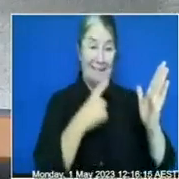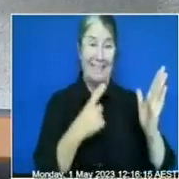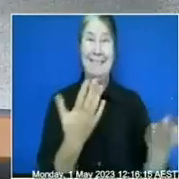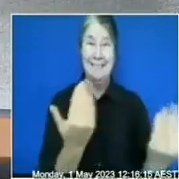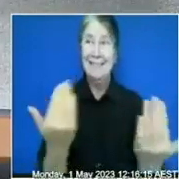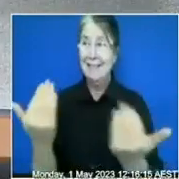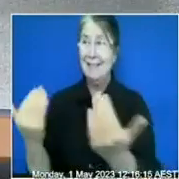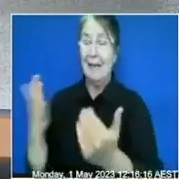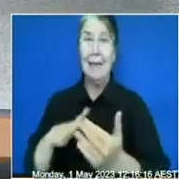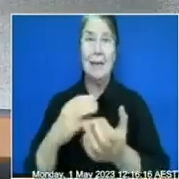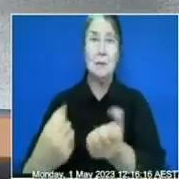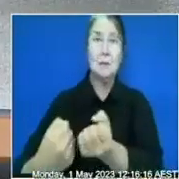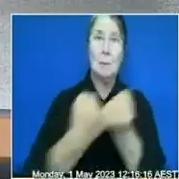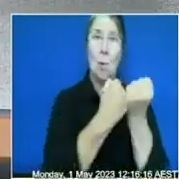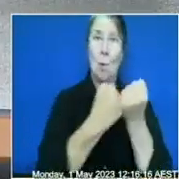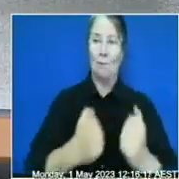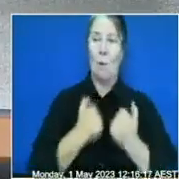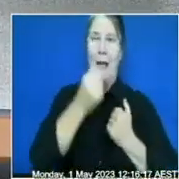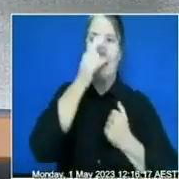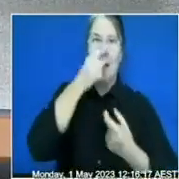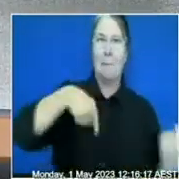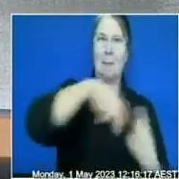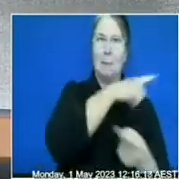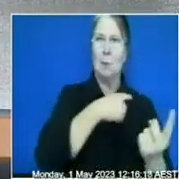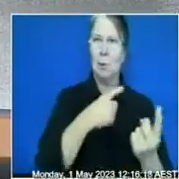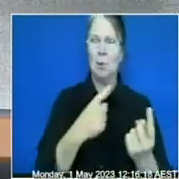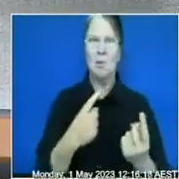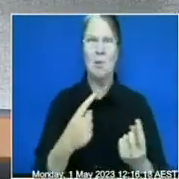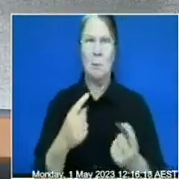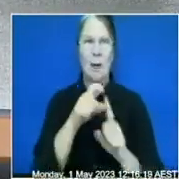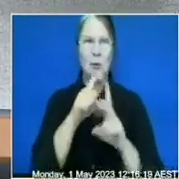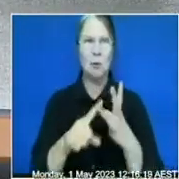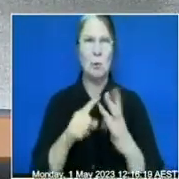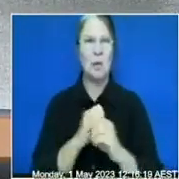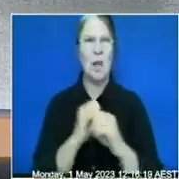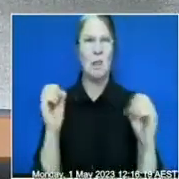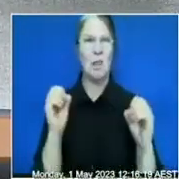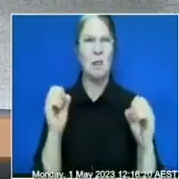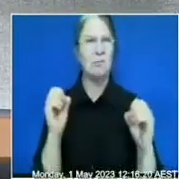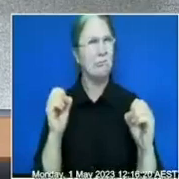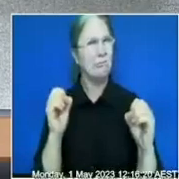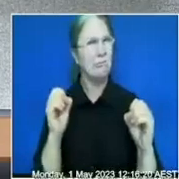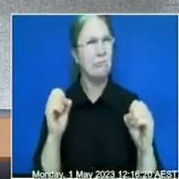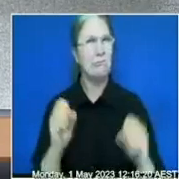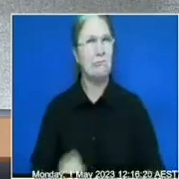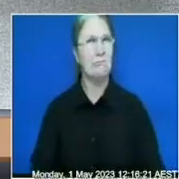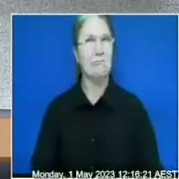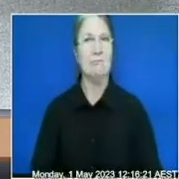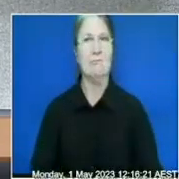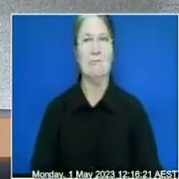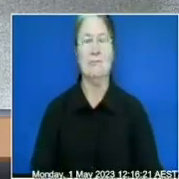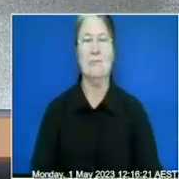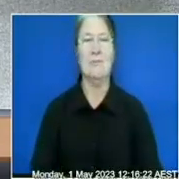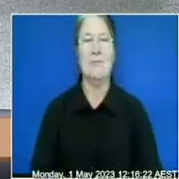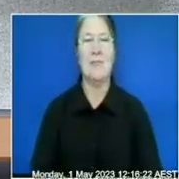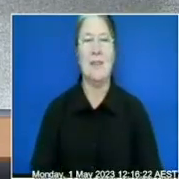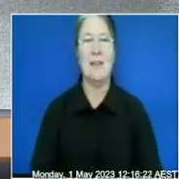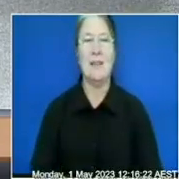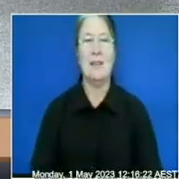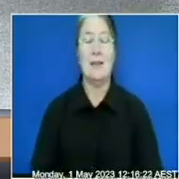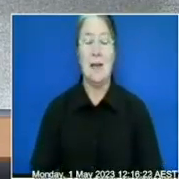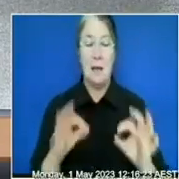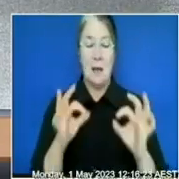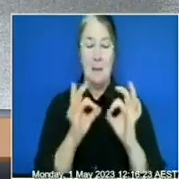has been taken with Ballot Murrup and some of the other work that we're doing in response to the Royal Commission is around in